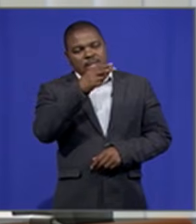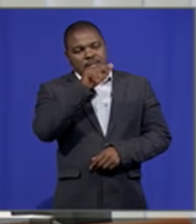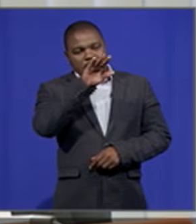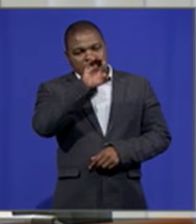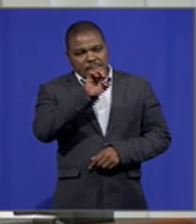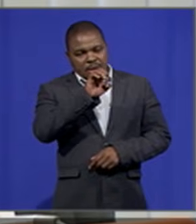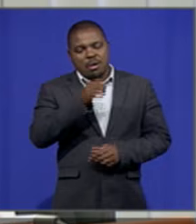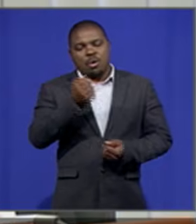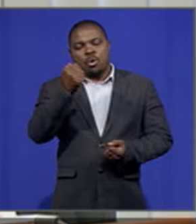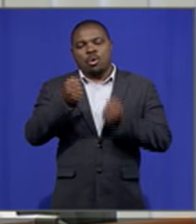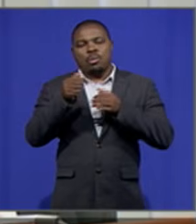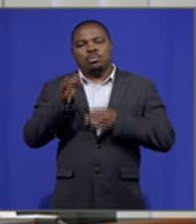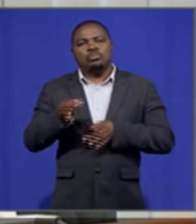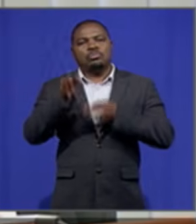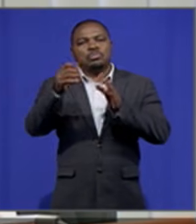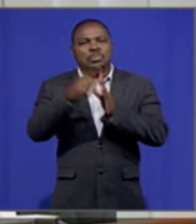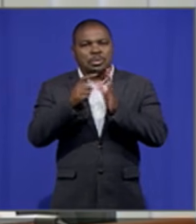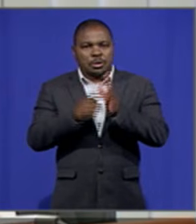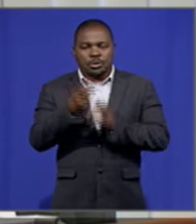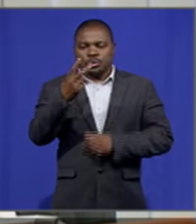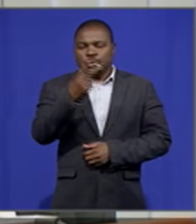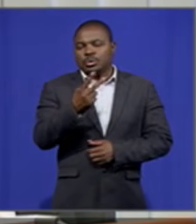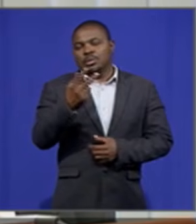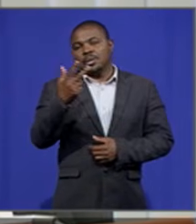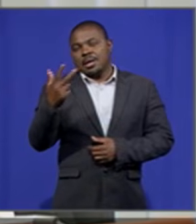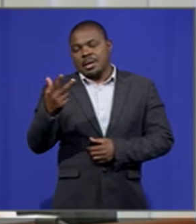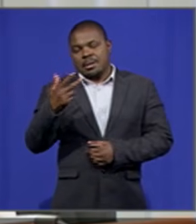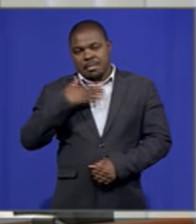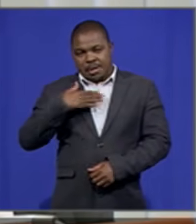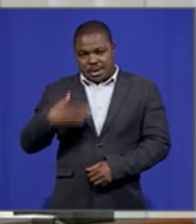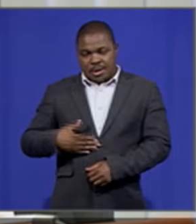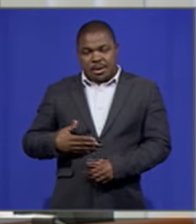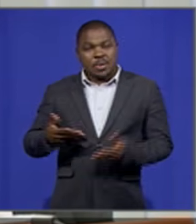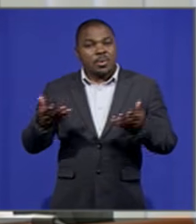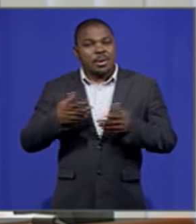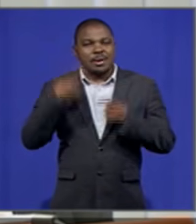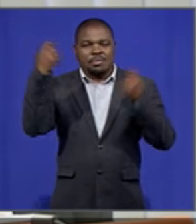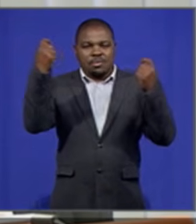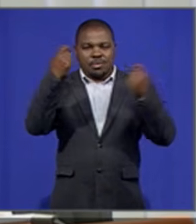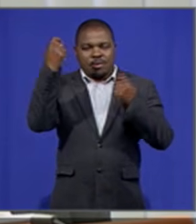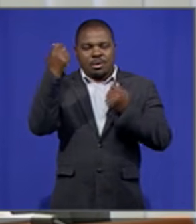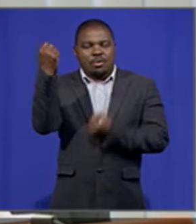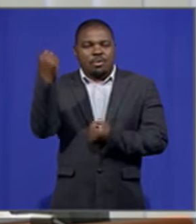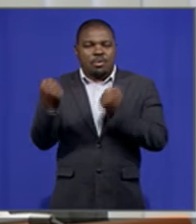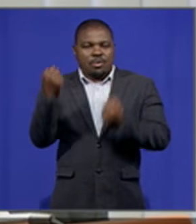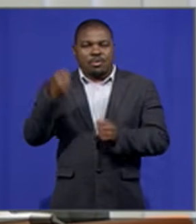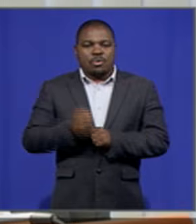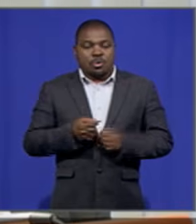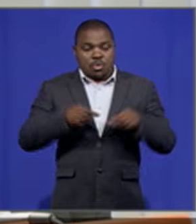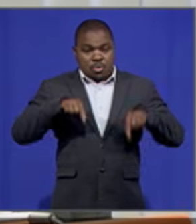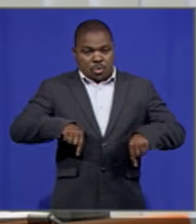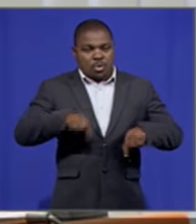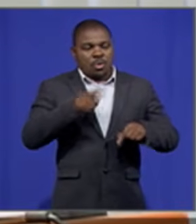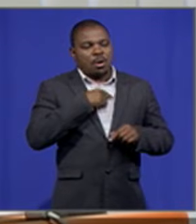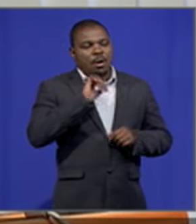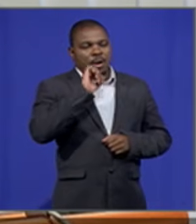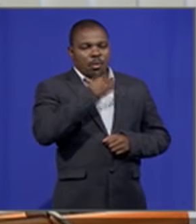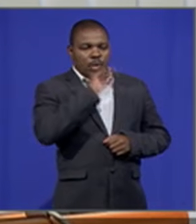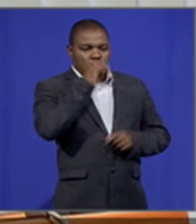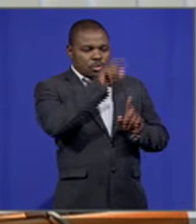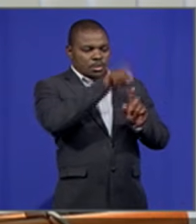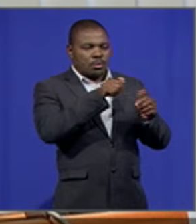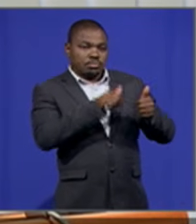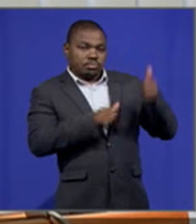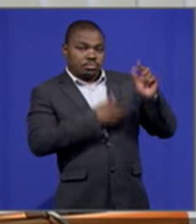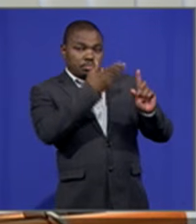o šutišeditše go ya letšatšing la 20 seswai Mopitlo ke kgorotsheko ya Selete ya Polokwane. Re ya go boledišana le mongwadi mogolo wa rena wa ditaba